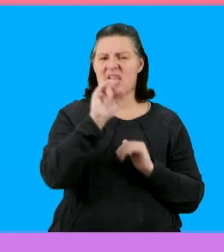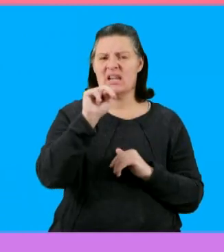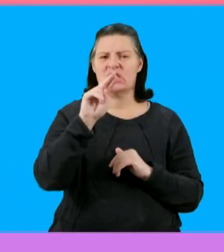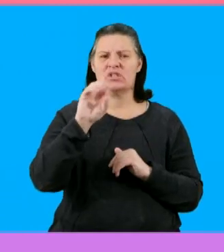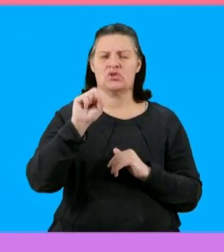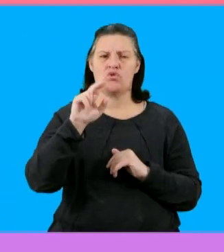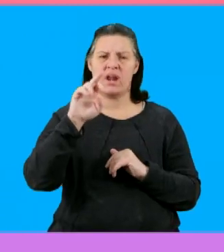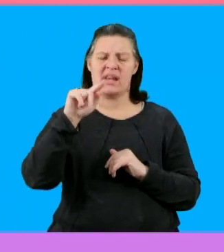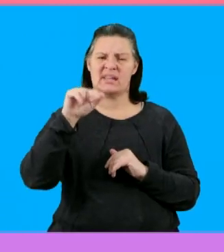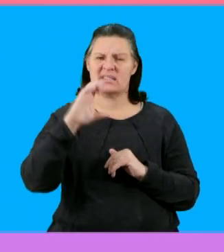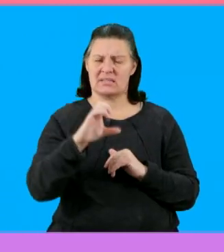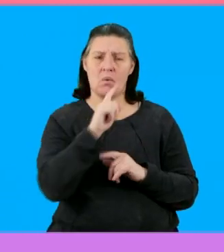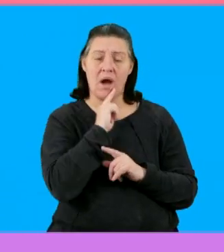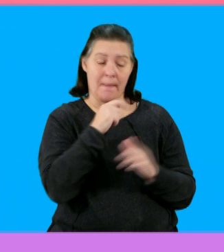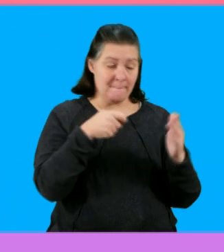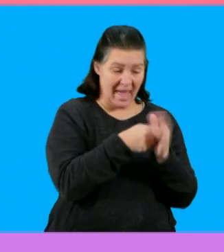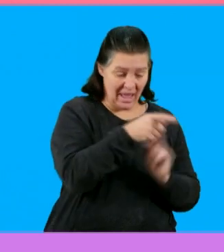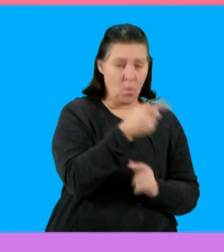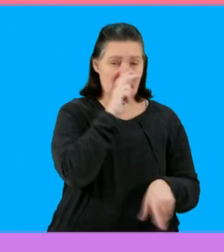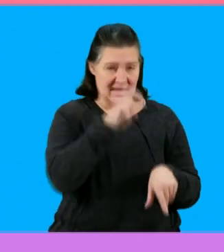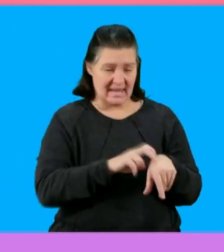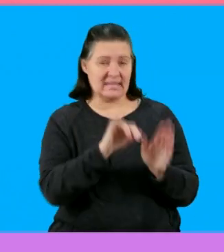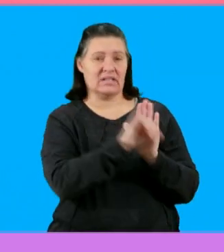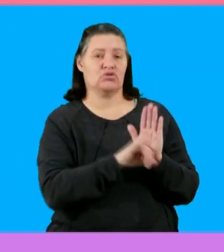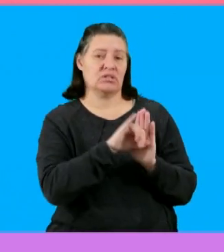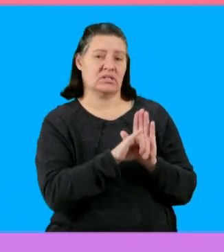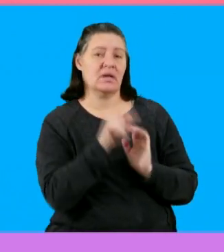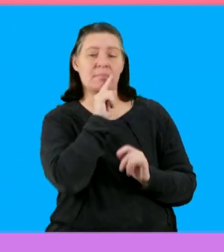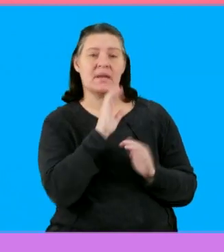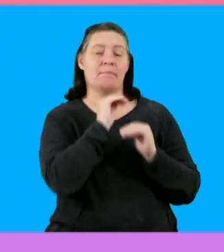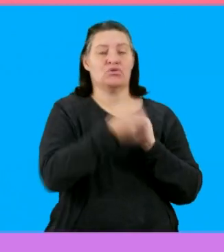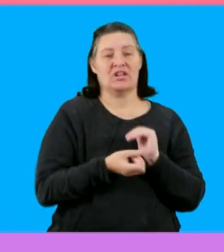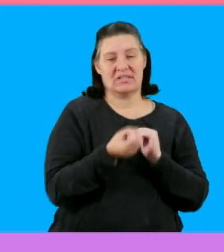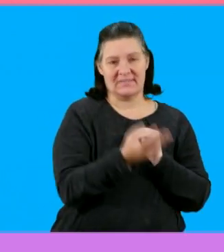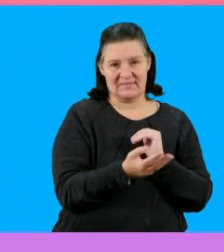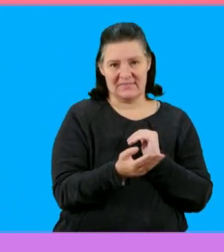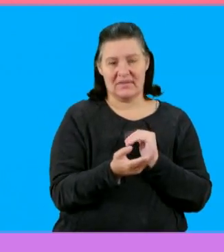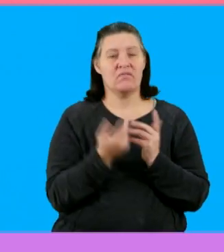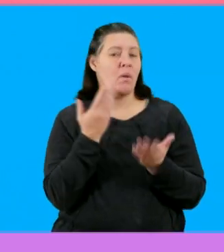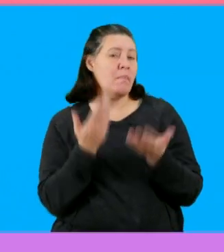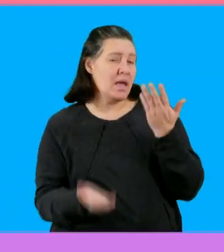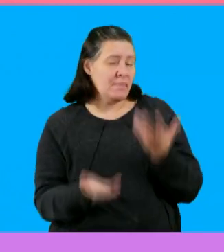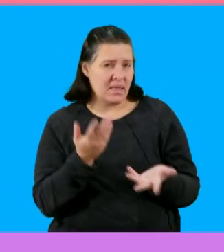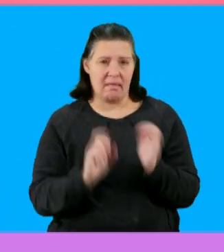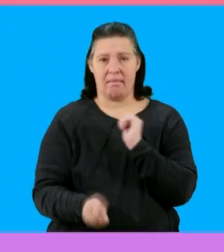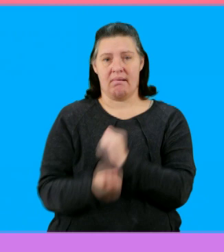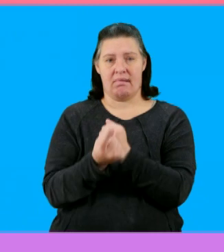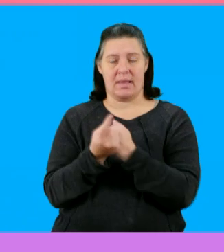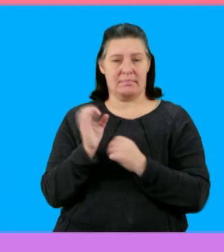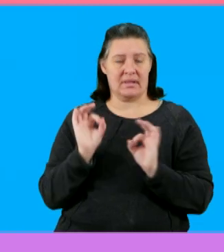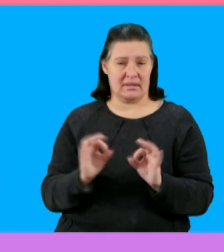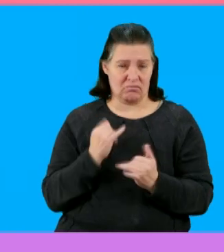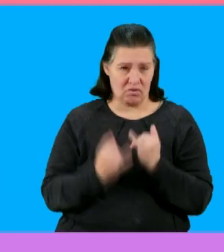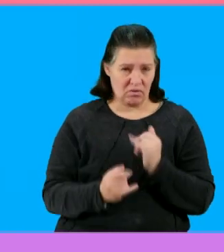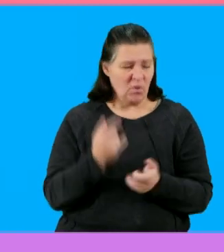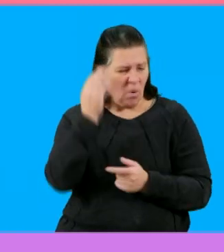And it's important that you take out insurance when you're buying these items, okay? It provides protection against a possible